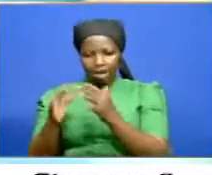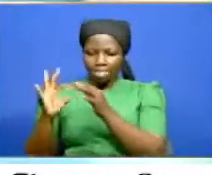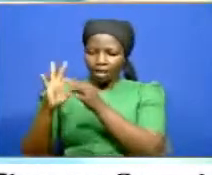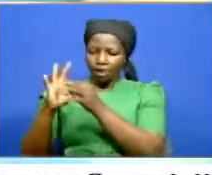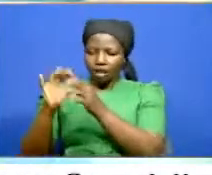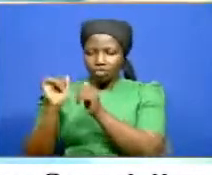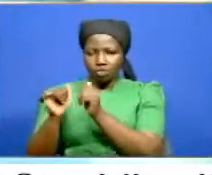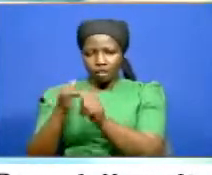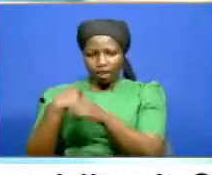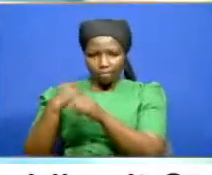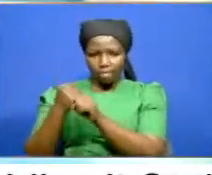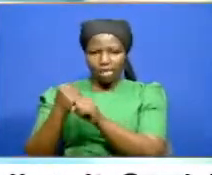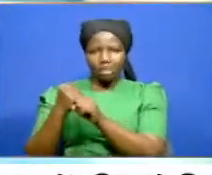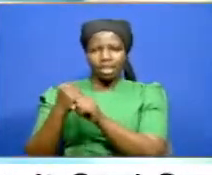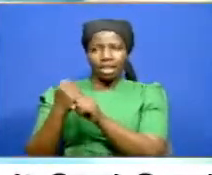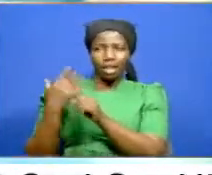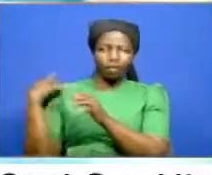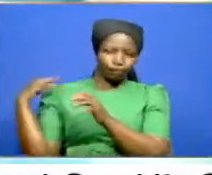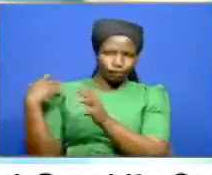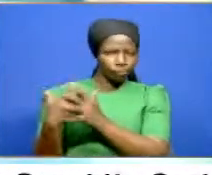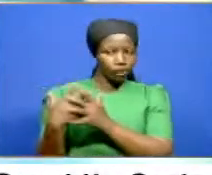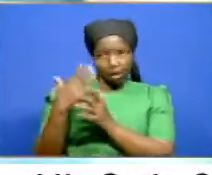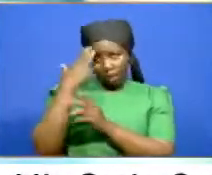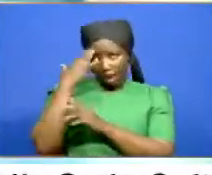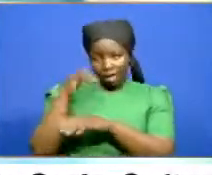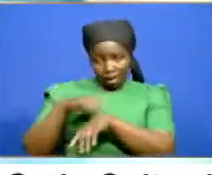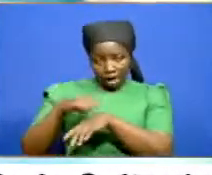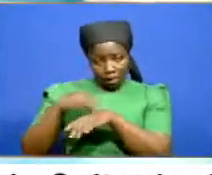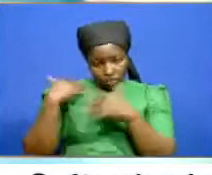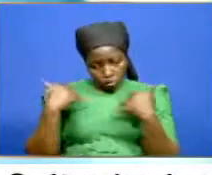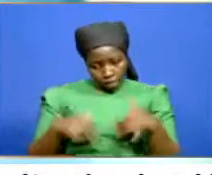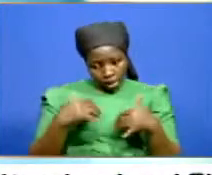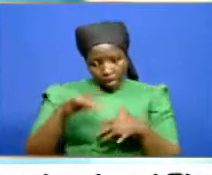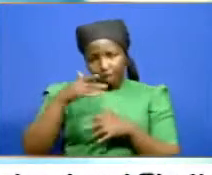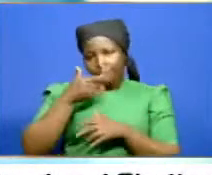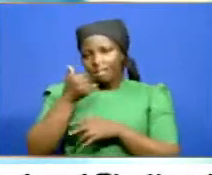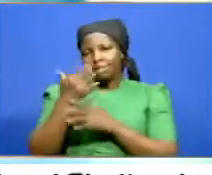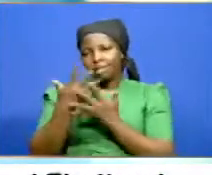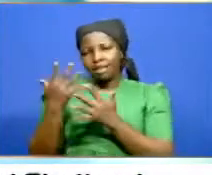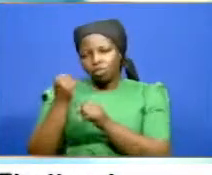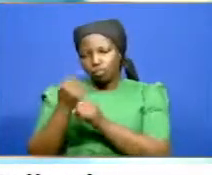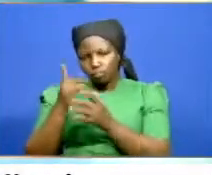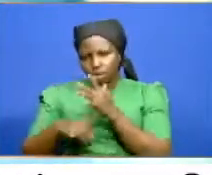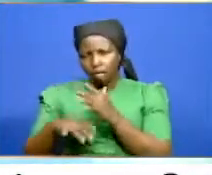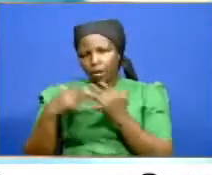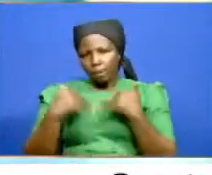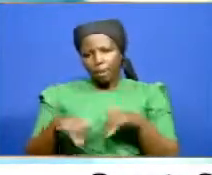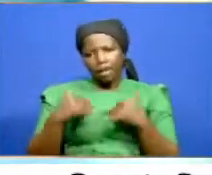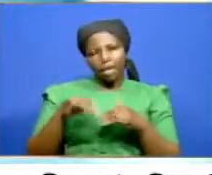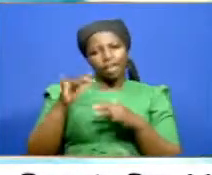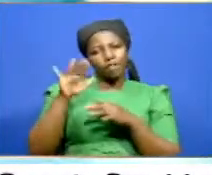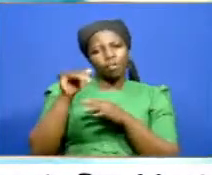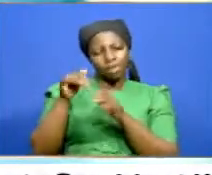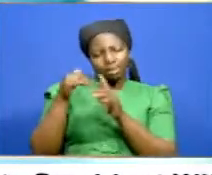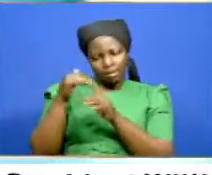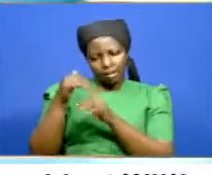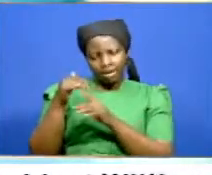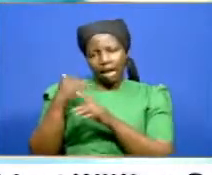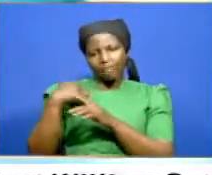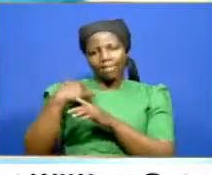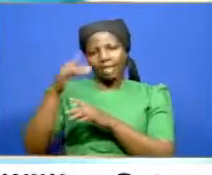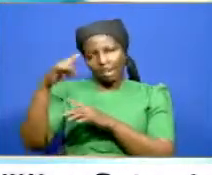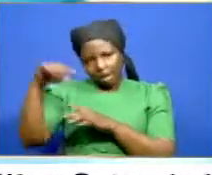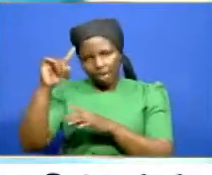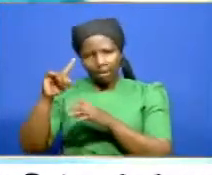years, because again, when you're playing, that's the right time for you to create the right networks that you will need once you've retired from the game. And so far, so good,